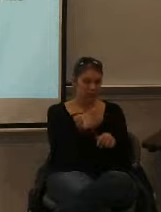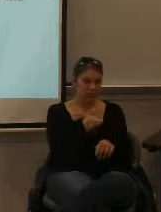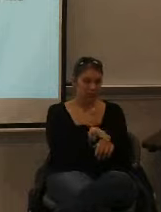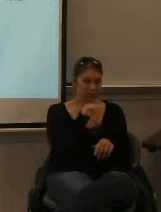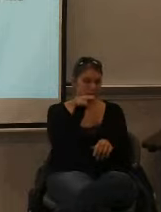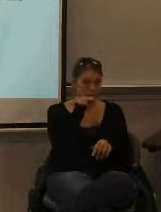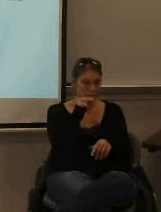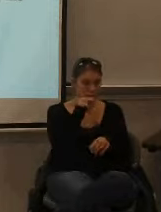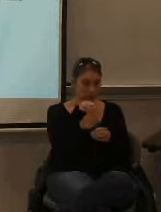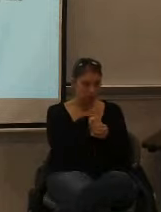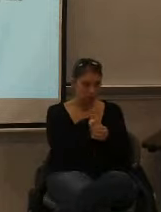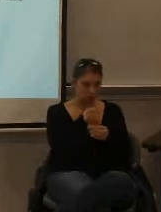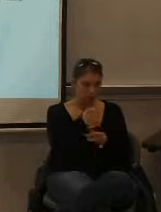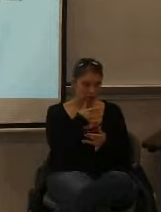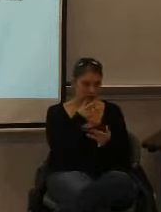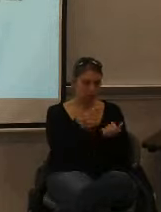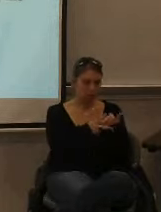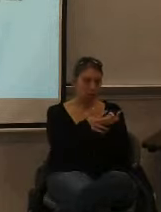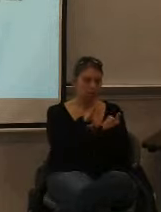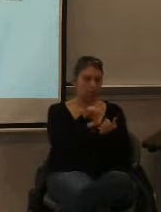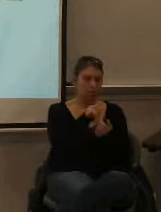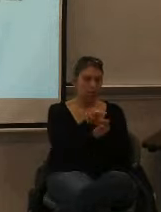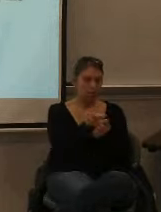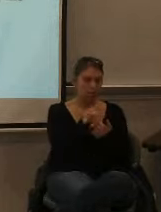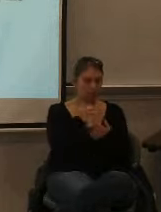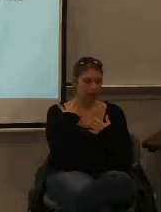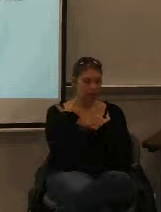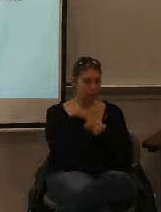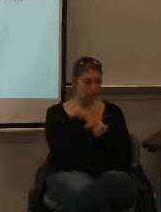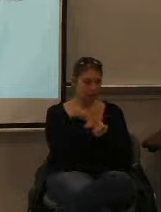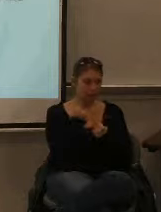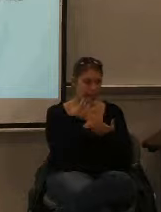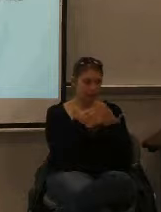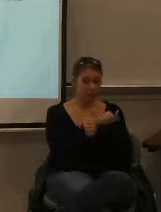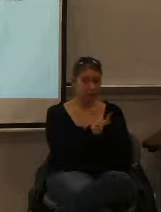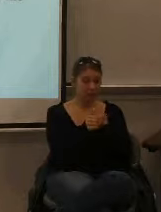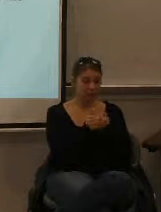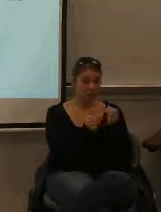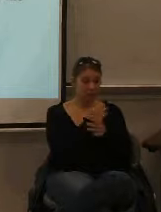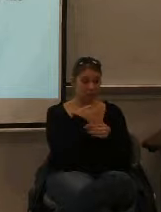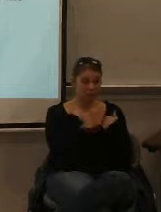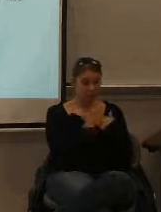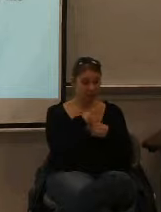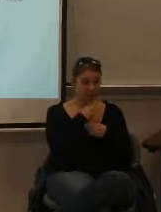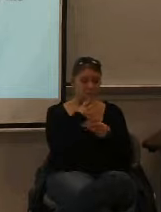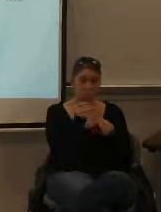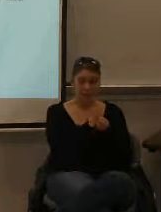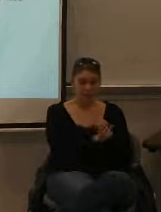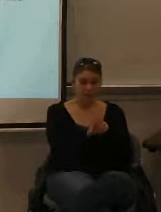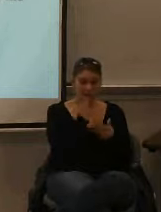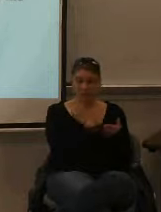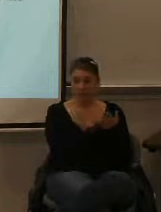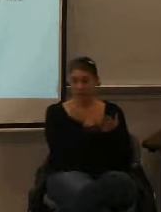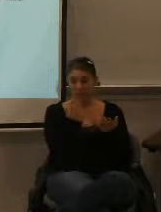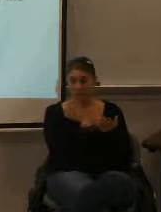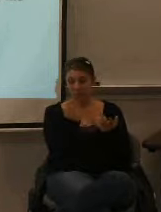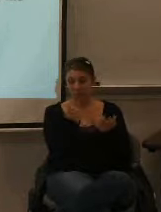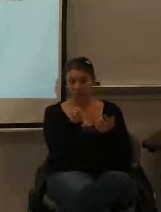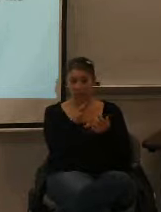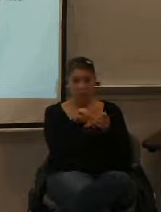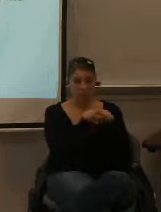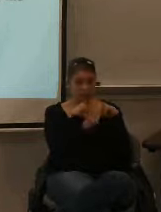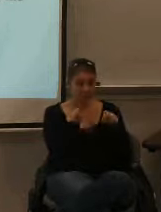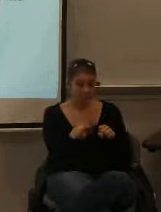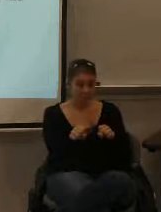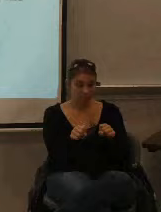nutrient concentrations, you tend to preserve biotic integrity. This might be endangered plants and animals in wetlands. This might be the